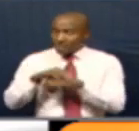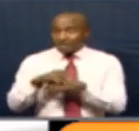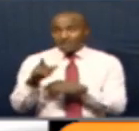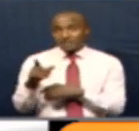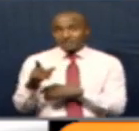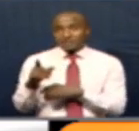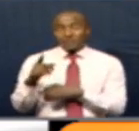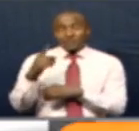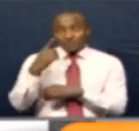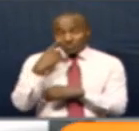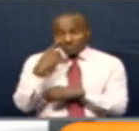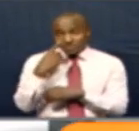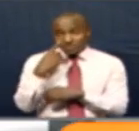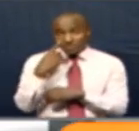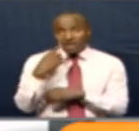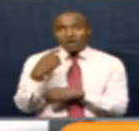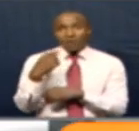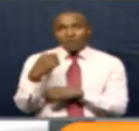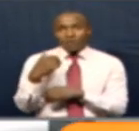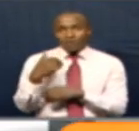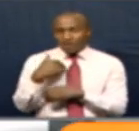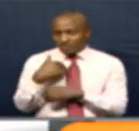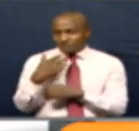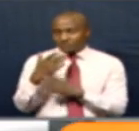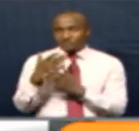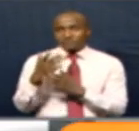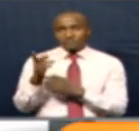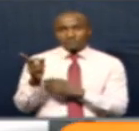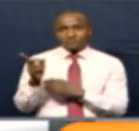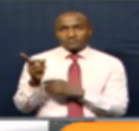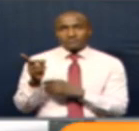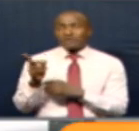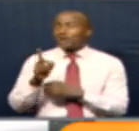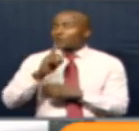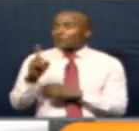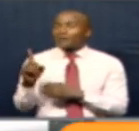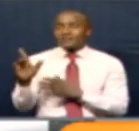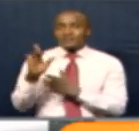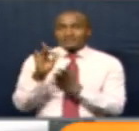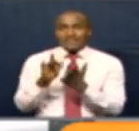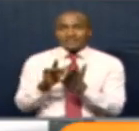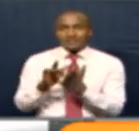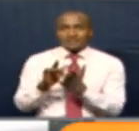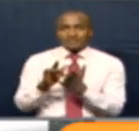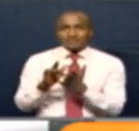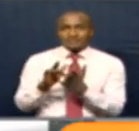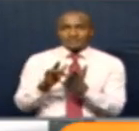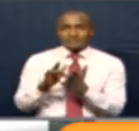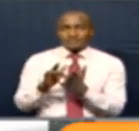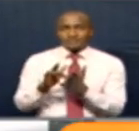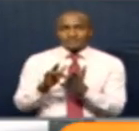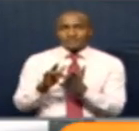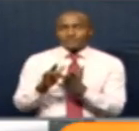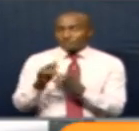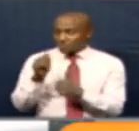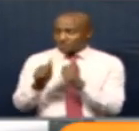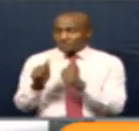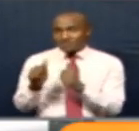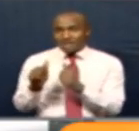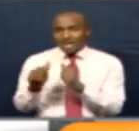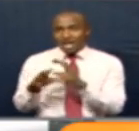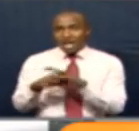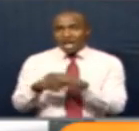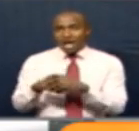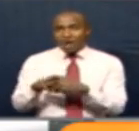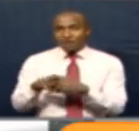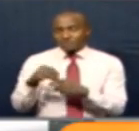In fact, you'll see, we have started what we call a prototype of a command center that is stationed outside the